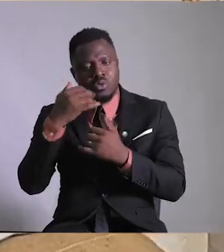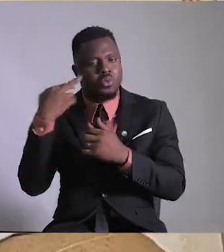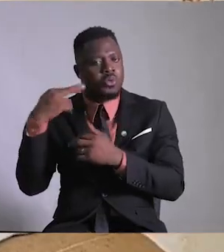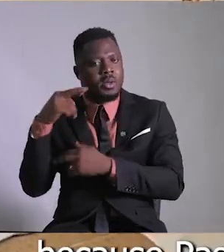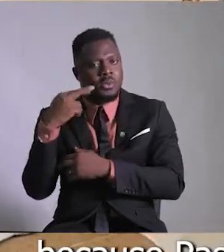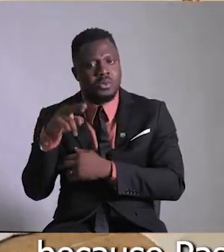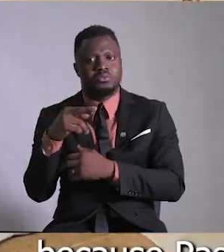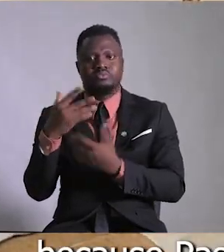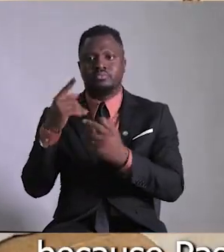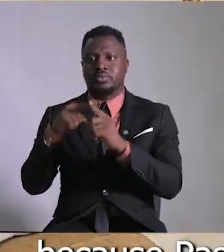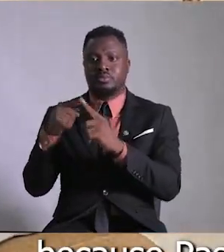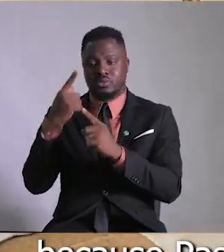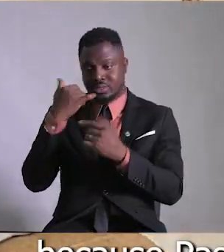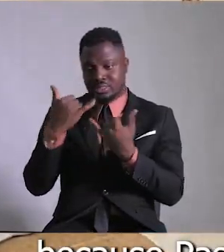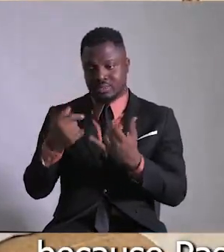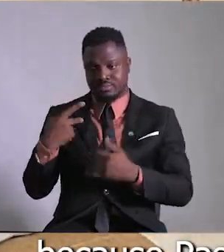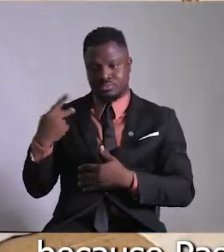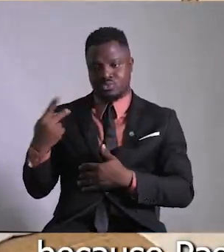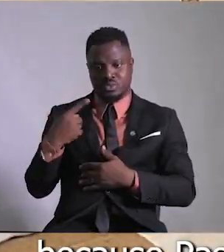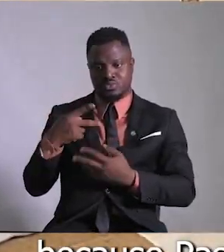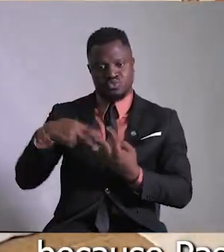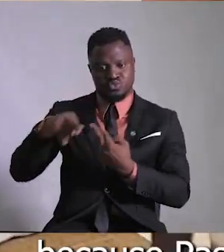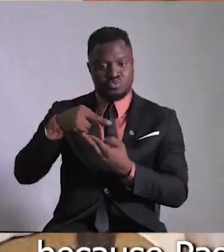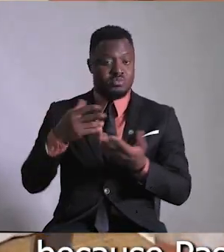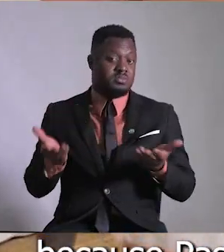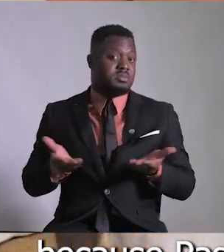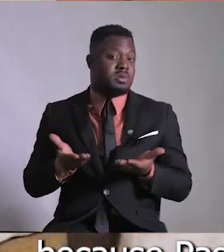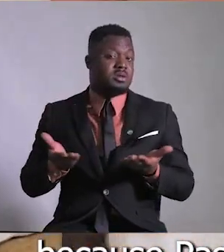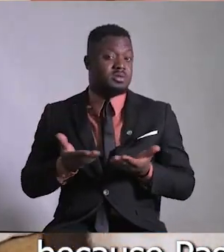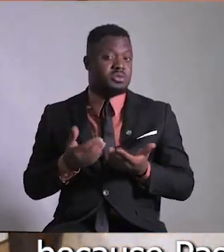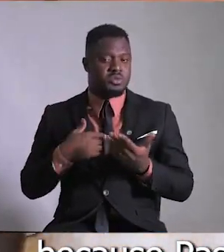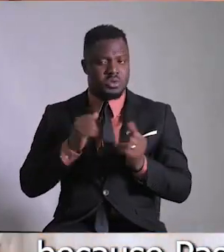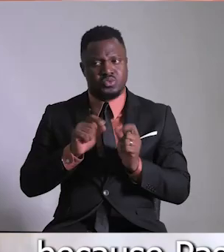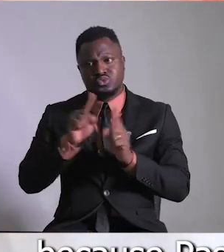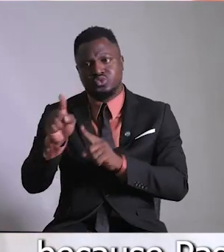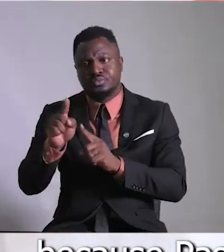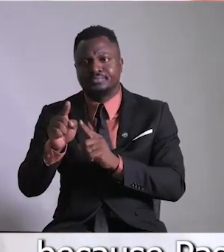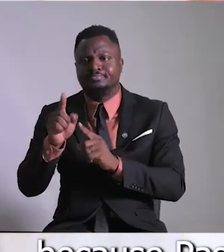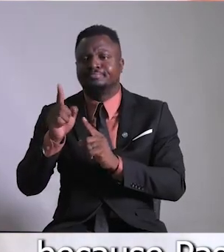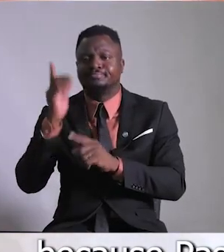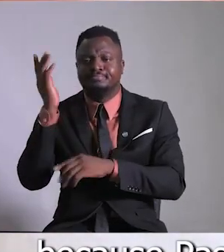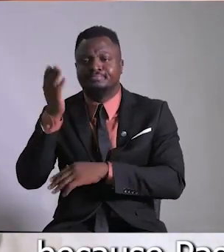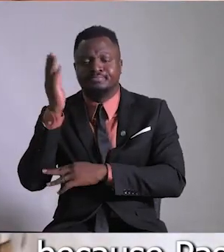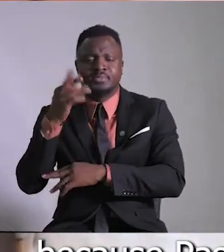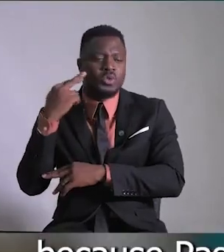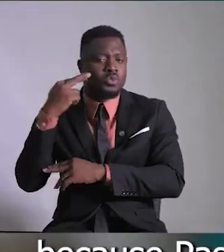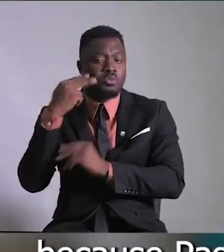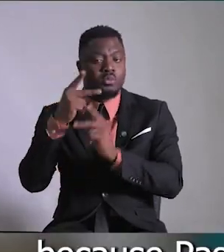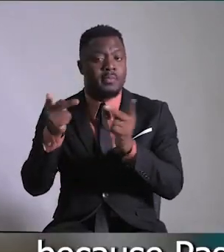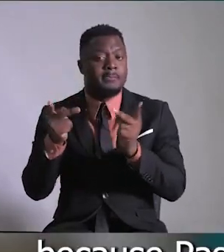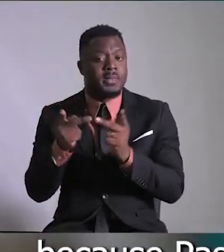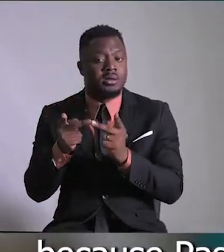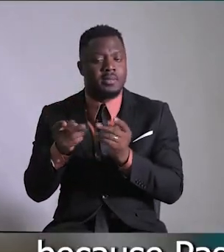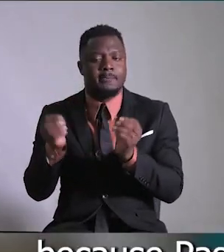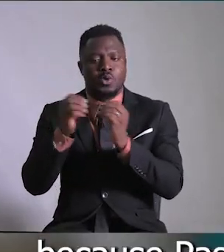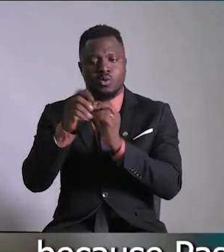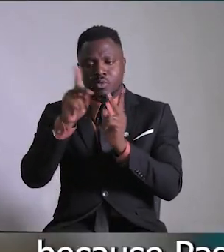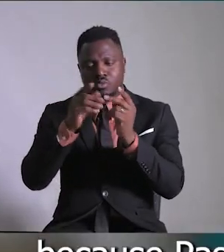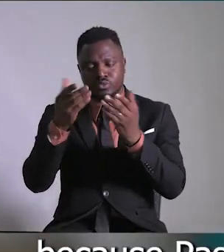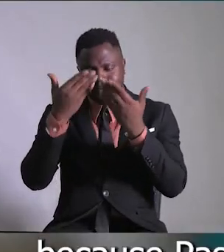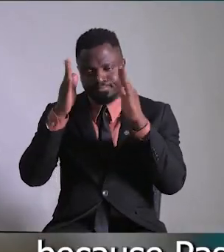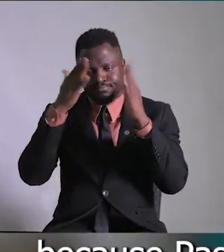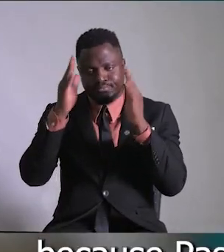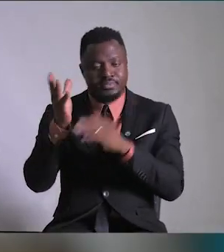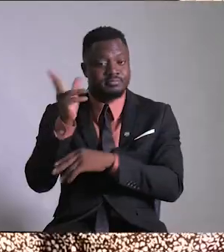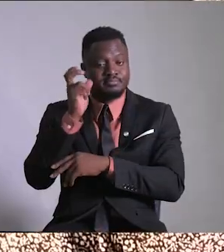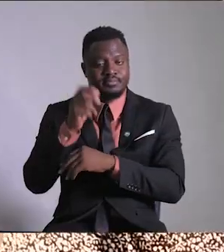radio stations. Because Pastor and I are around here, we will go and speak at the radio station so more people